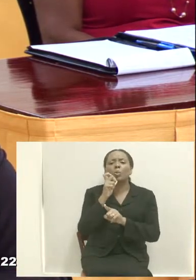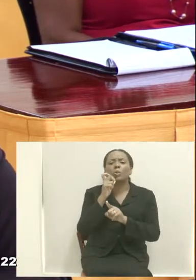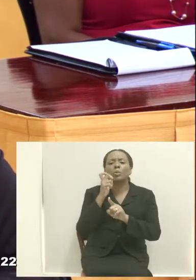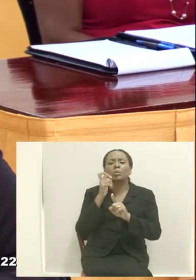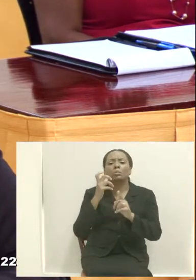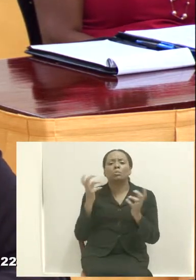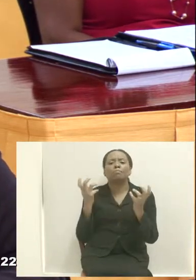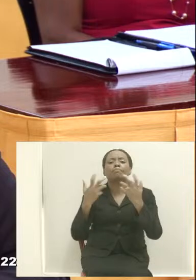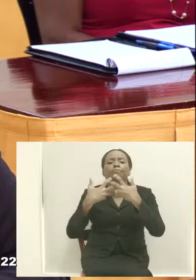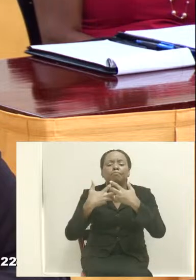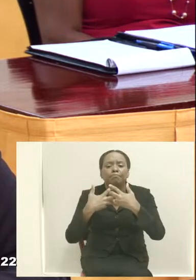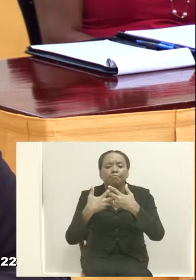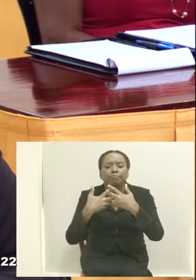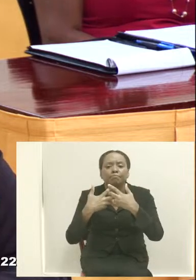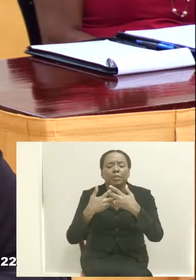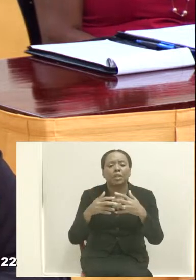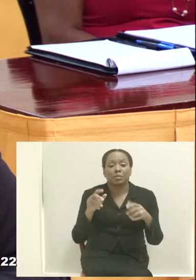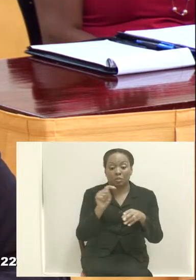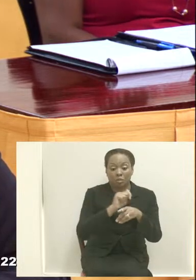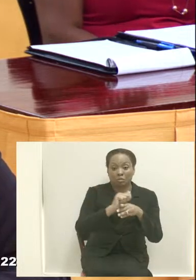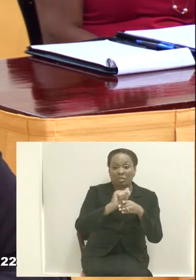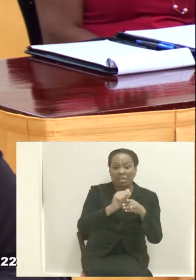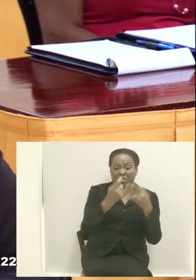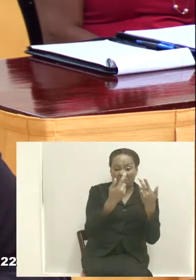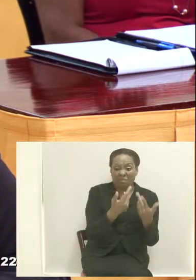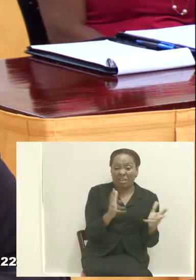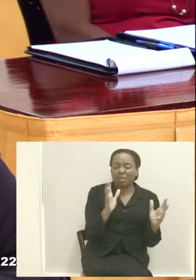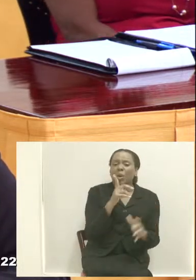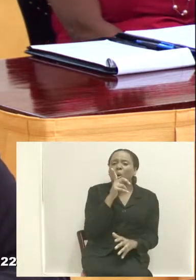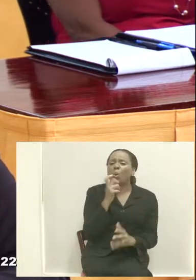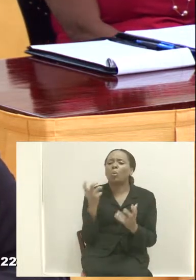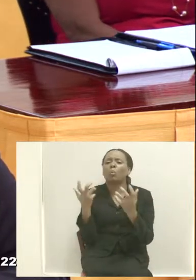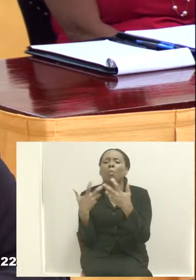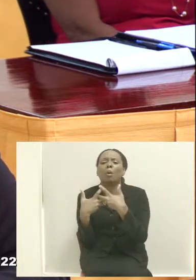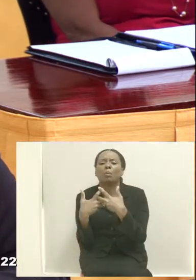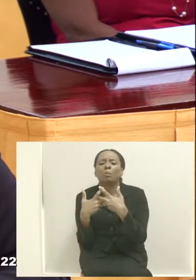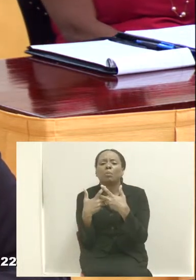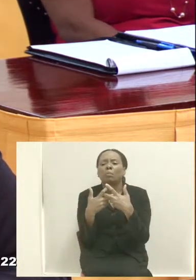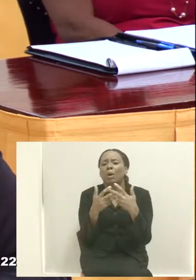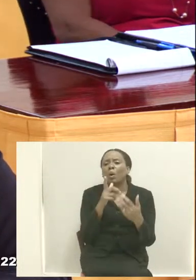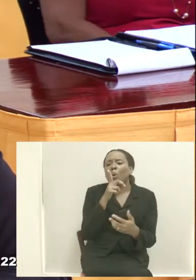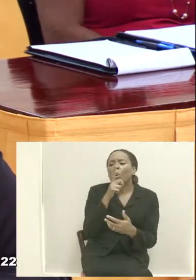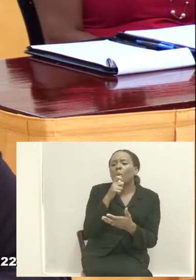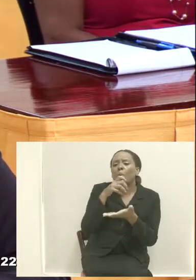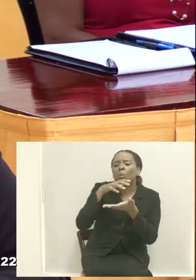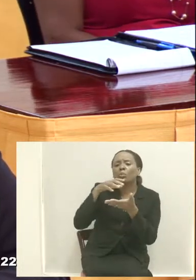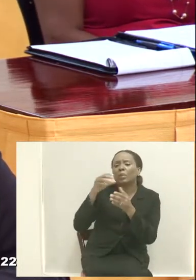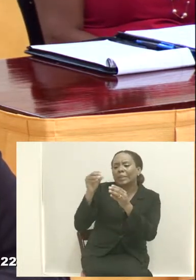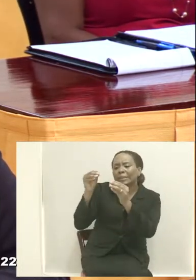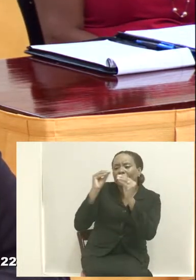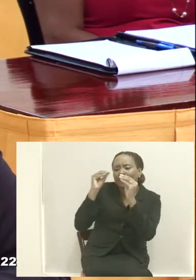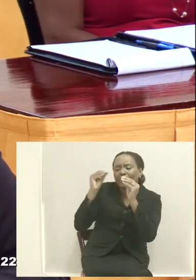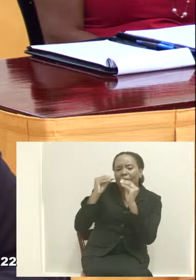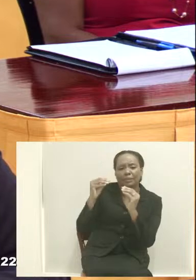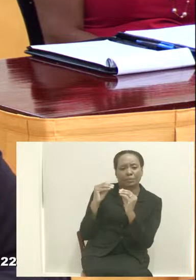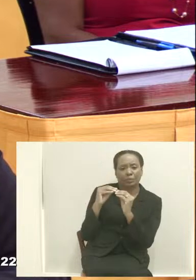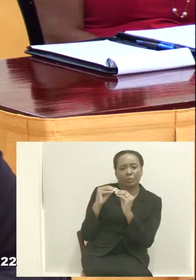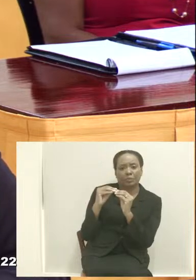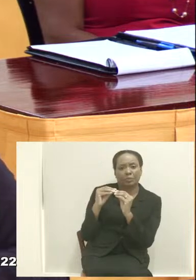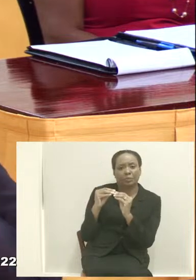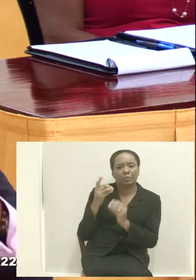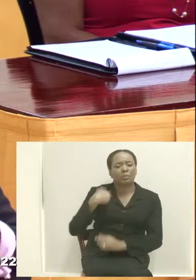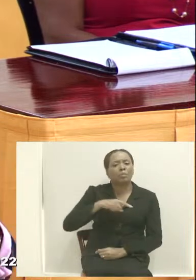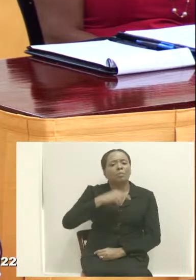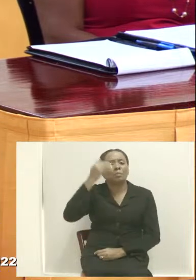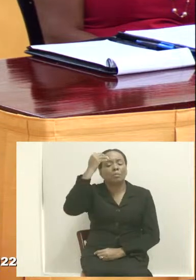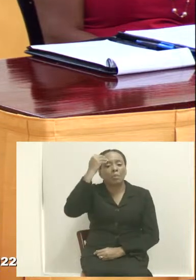we have in this country is that we don't recognize that even as a person who is a business person, a small entrepreneur, maybe 2 or 3 people working